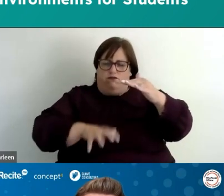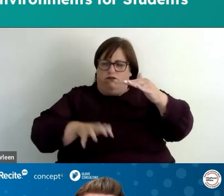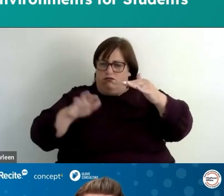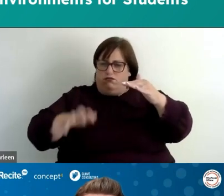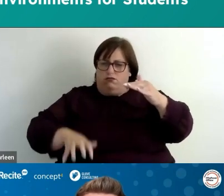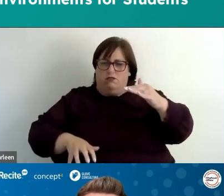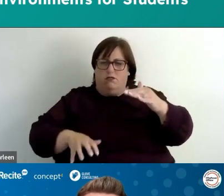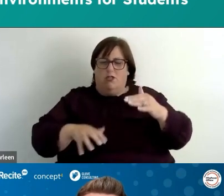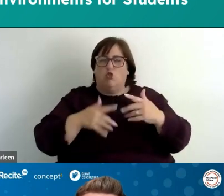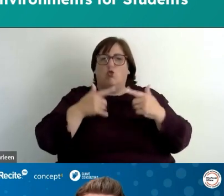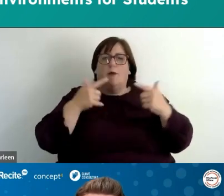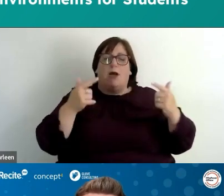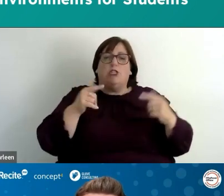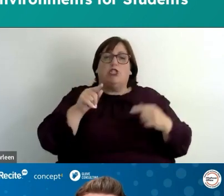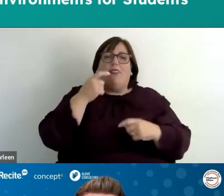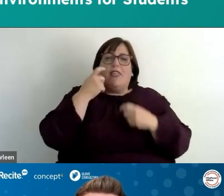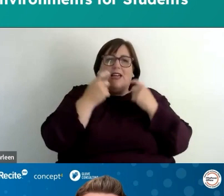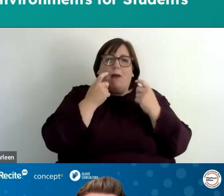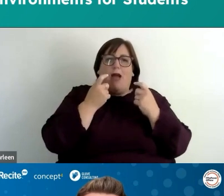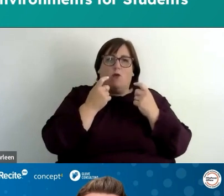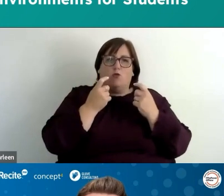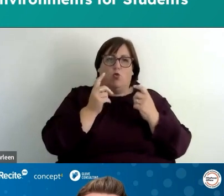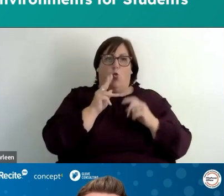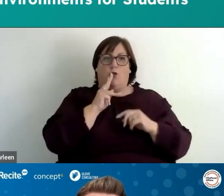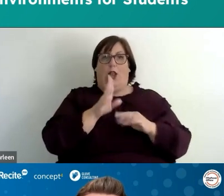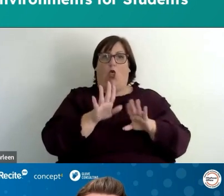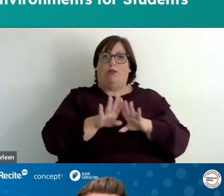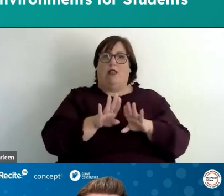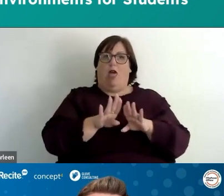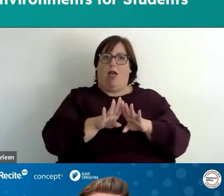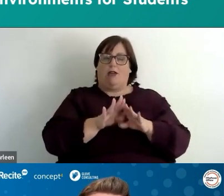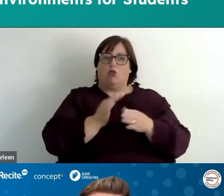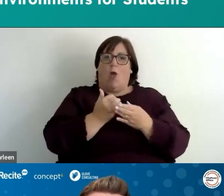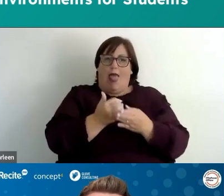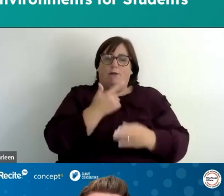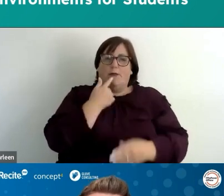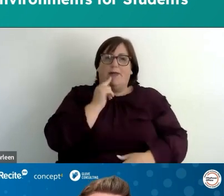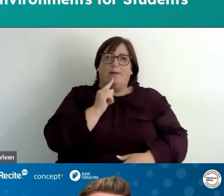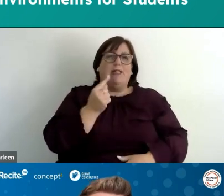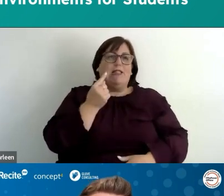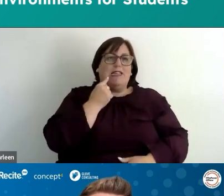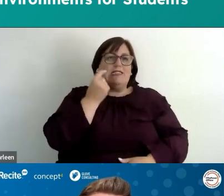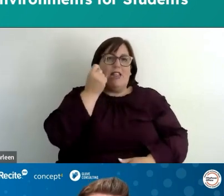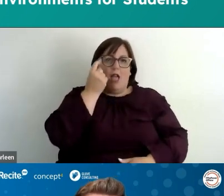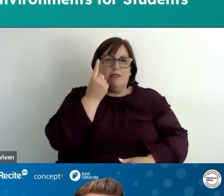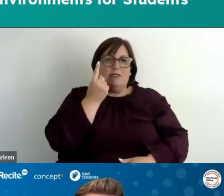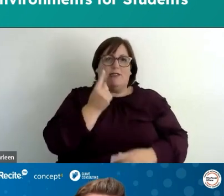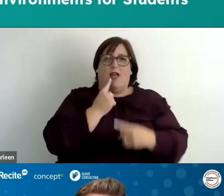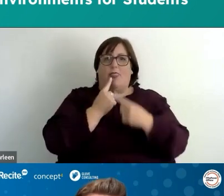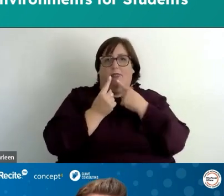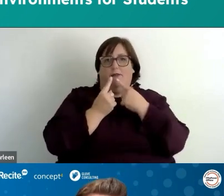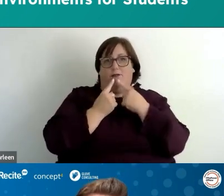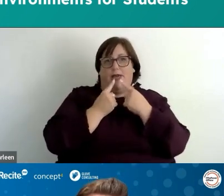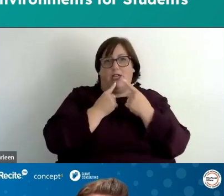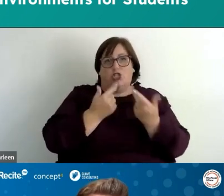displayed? I think that would be a good start that people can then easily understand that information.